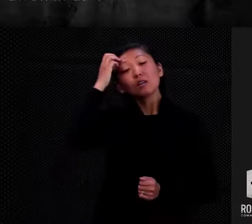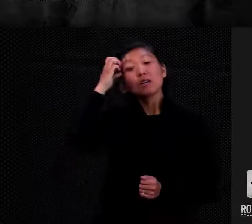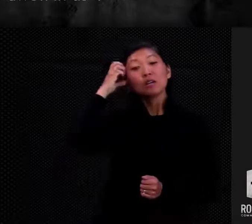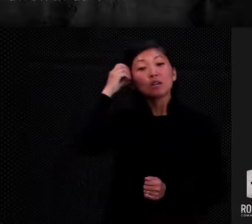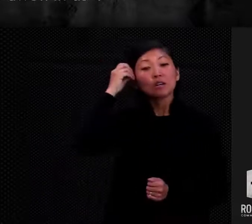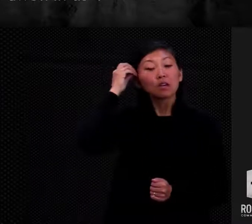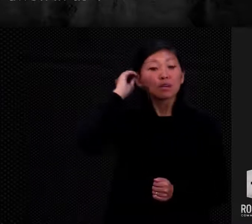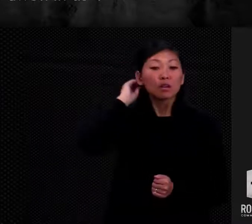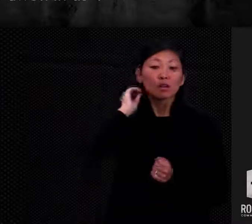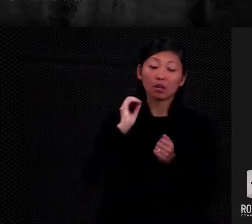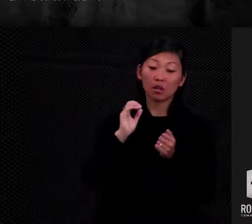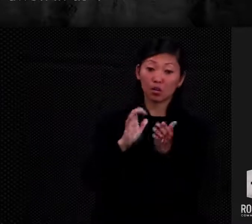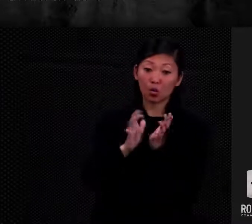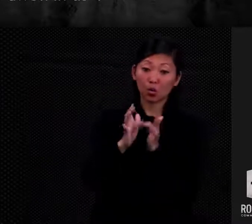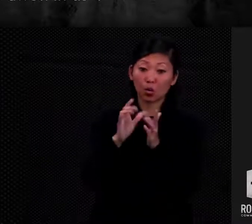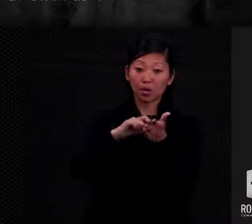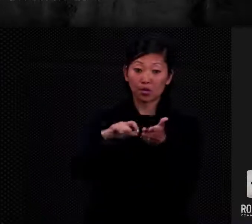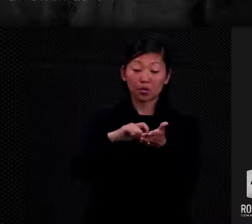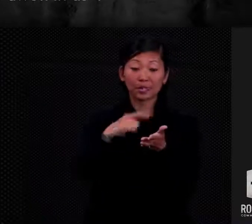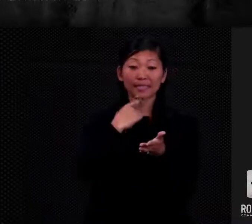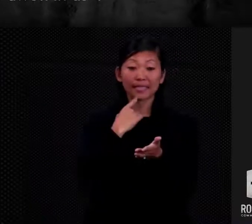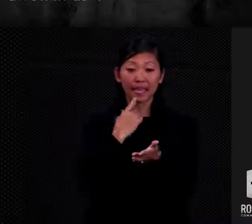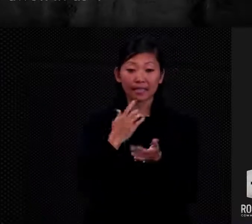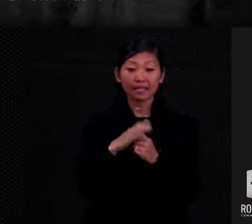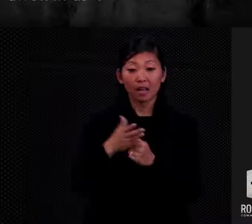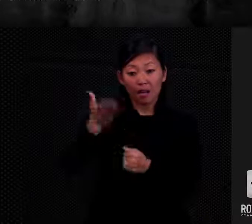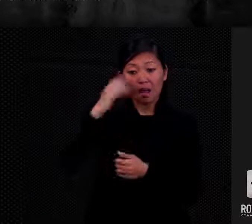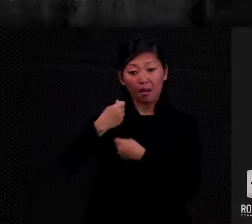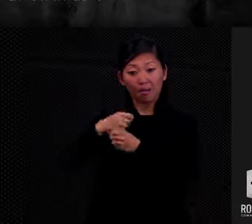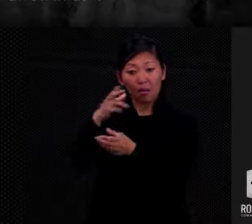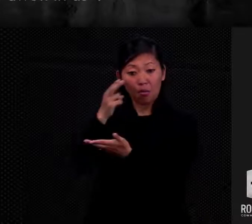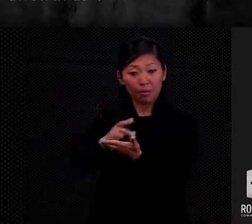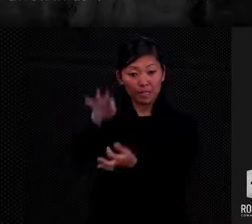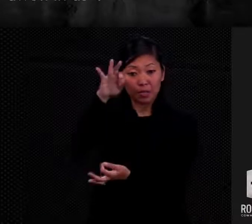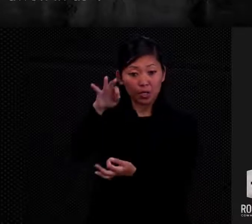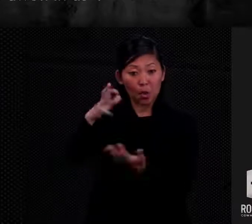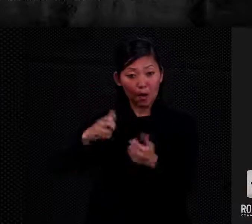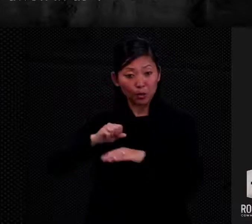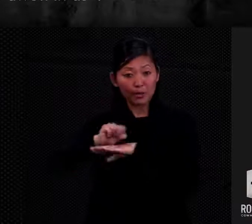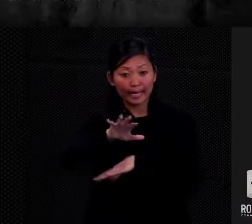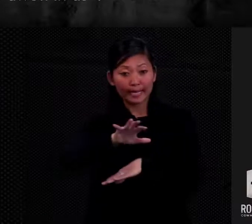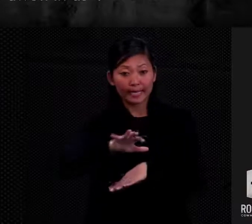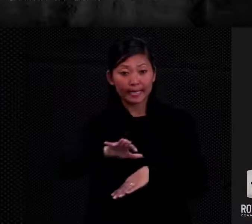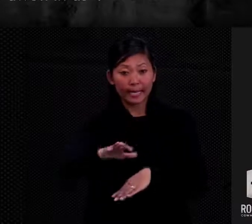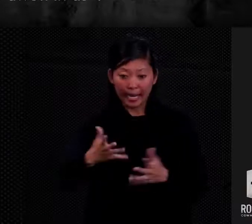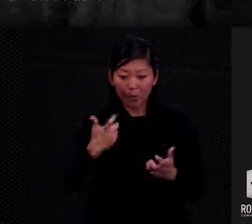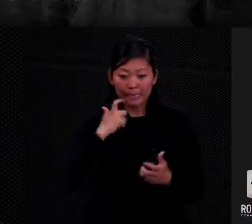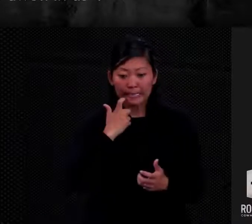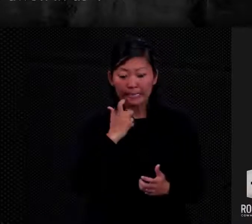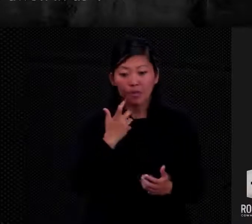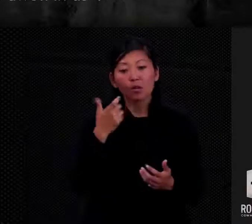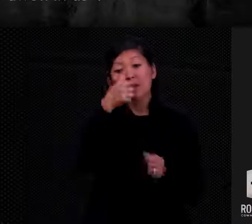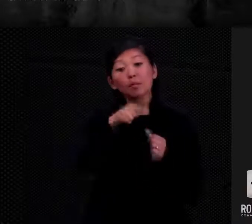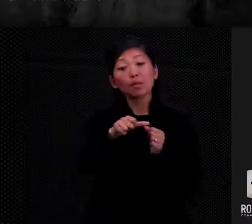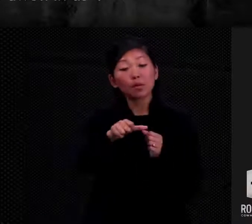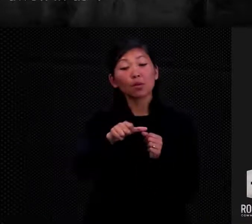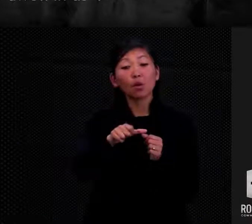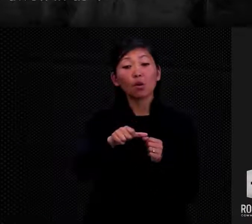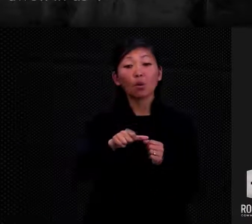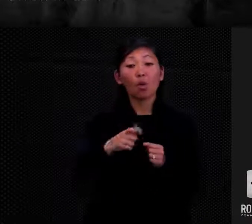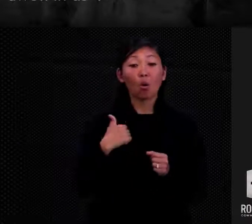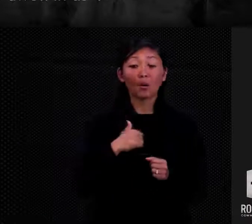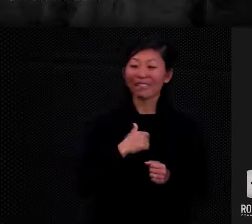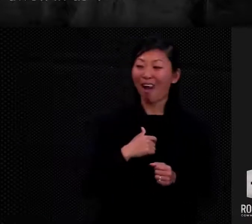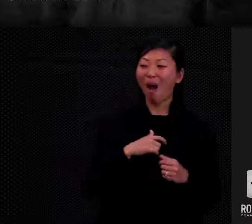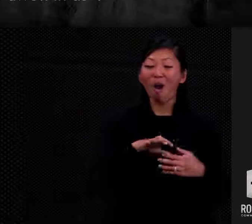'He yearns jealously over the spirit that he has made to dwell in us'?" On the one hand, we declare our friendship with the